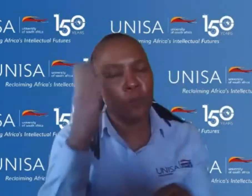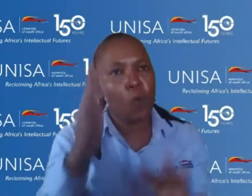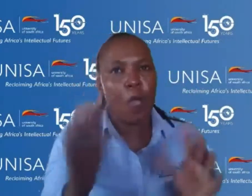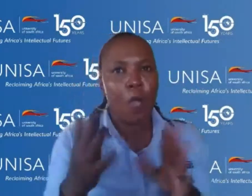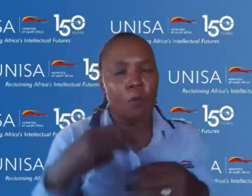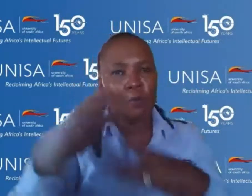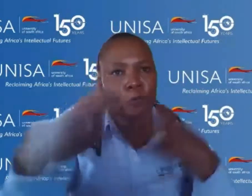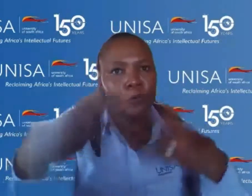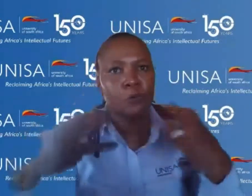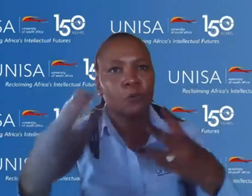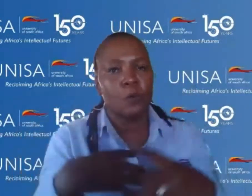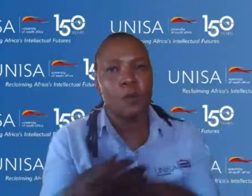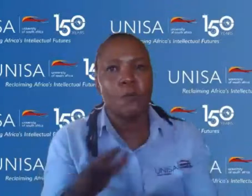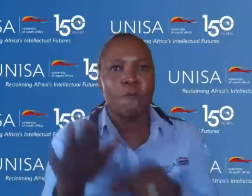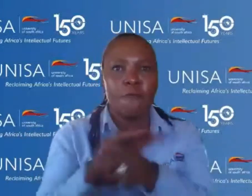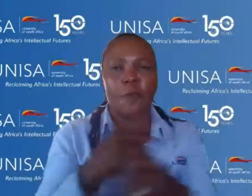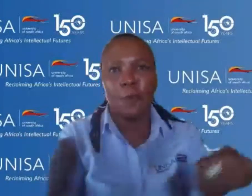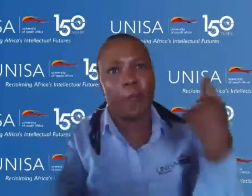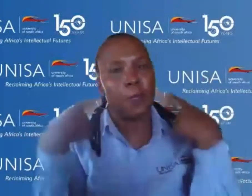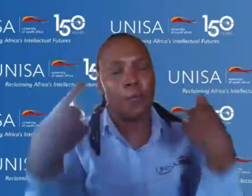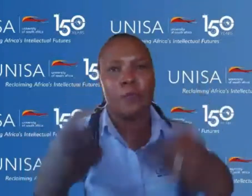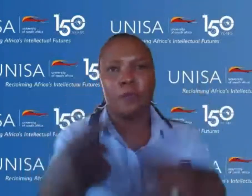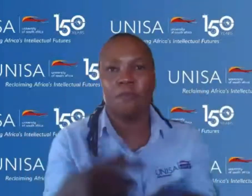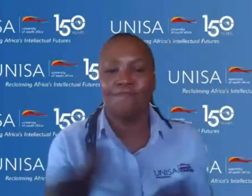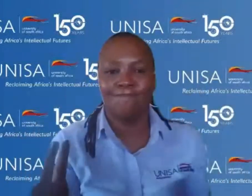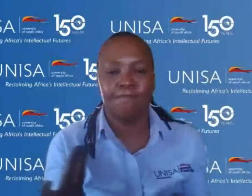fully understand how she said it works.